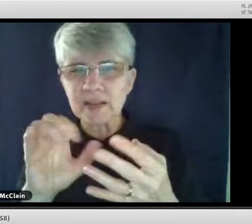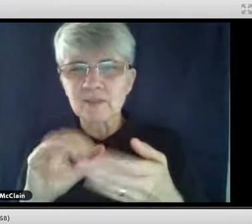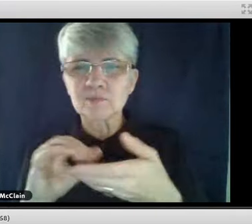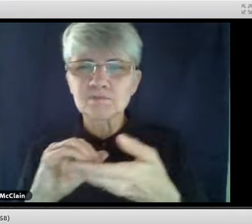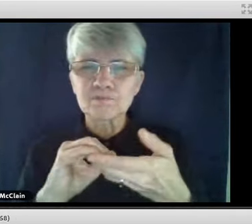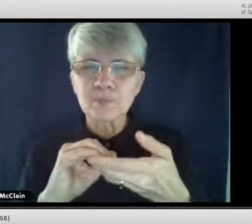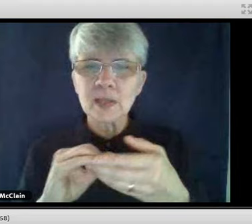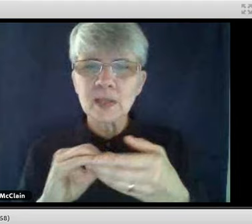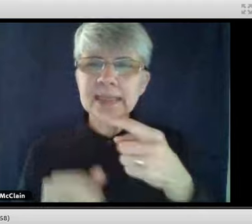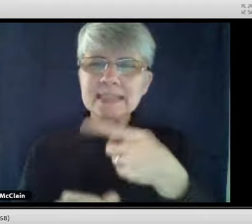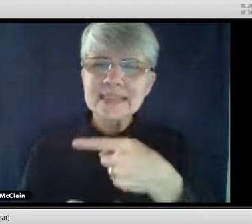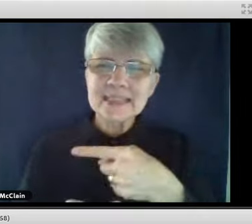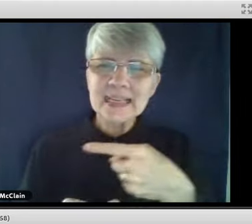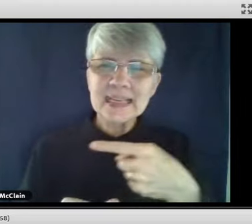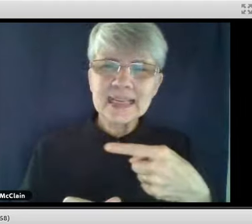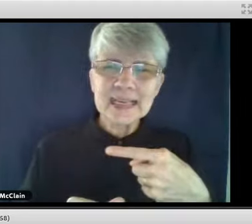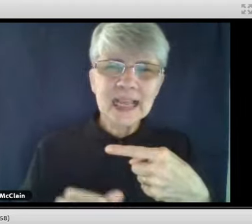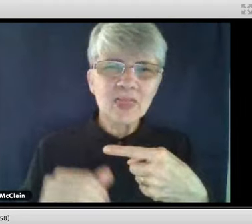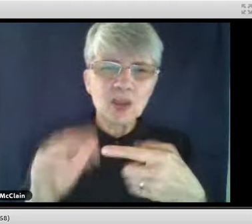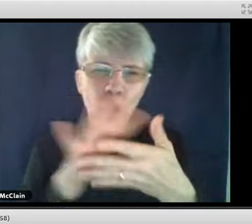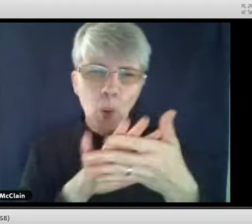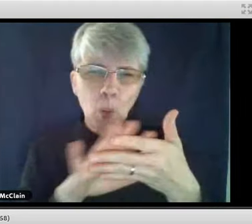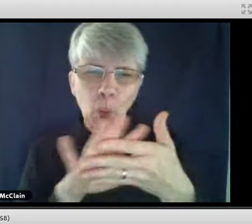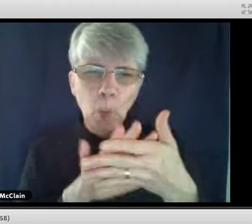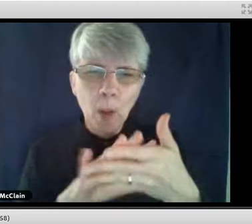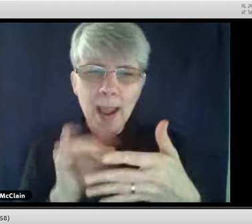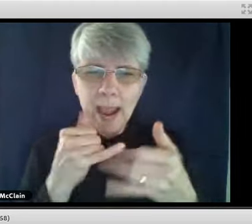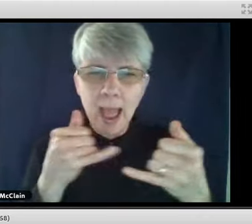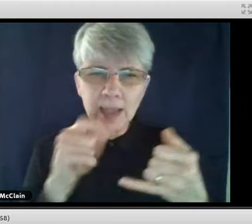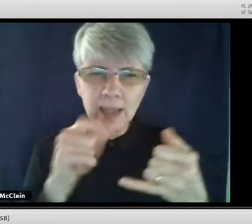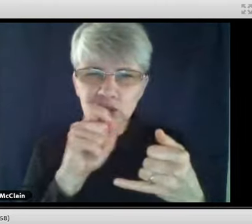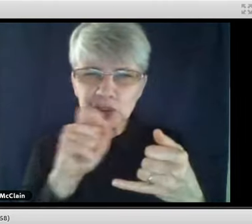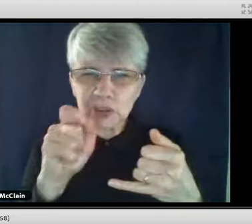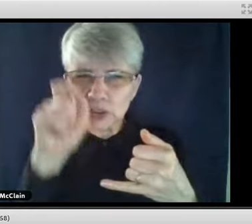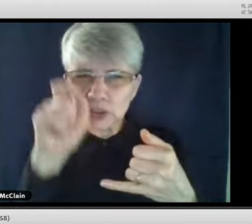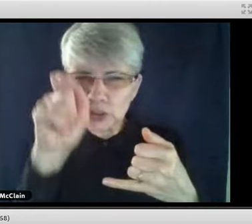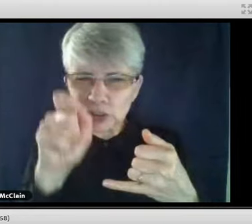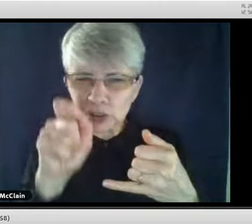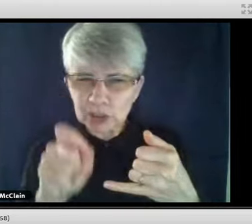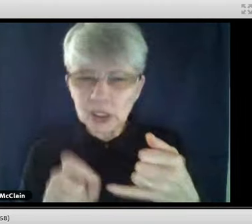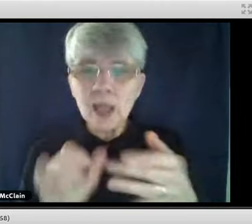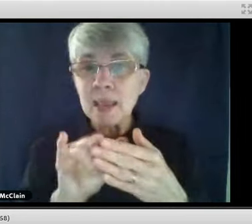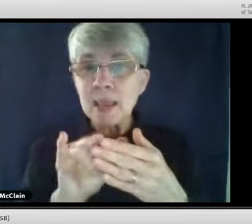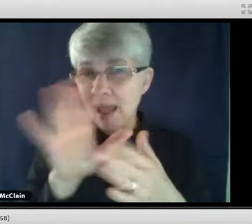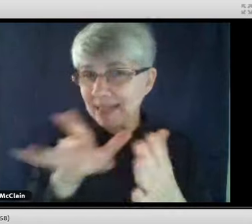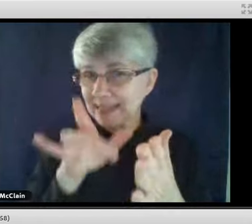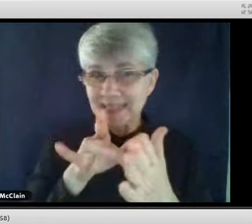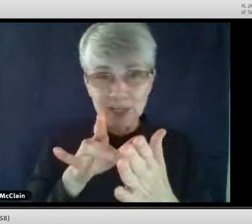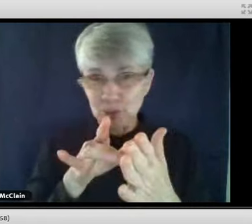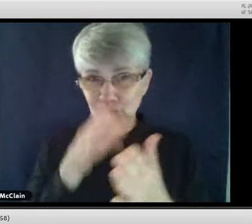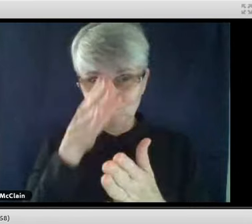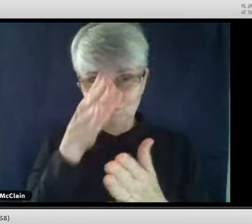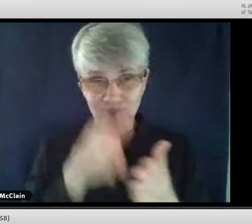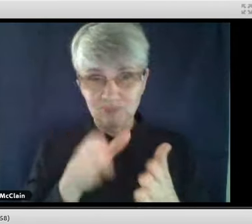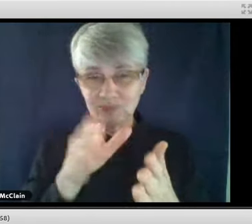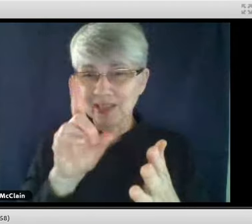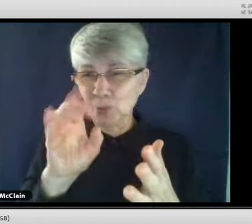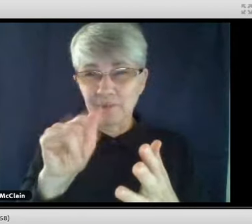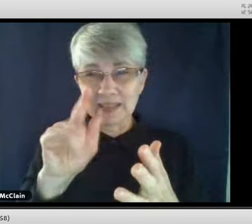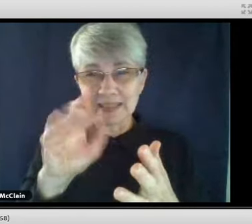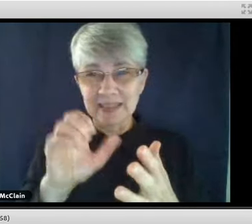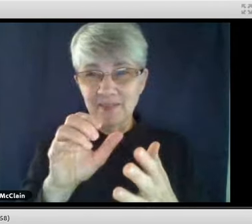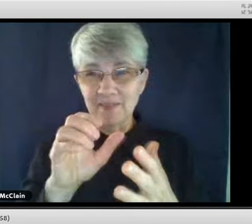a little gray dotted line, kind of, not exactly centered in the derivative section here.